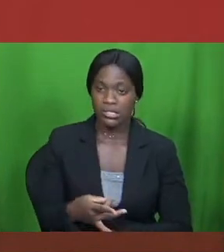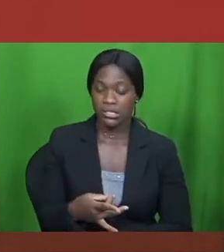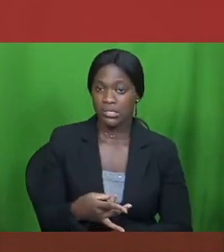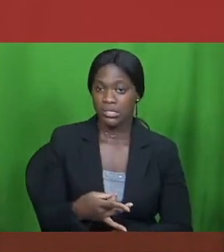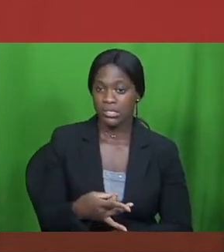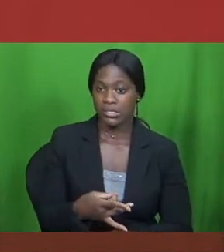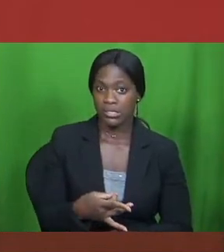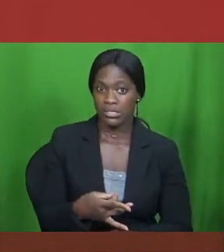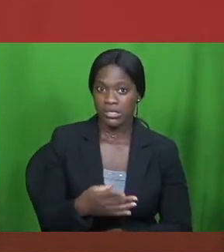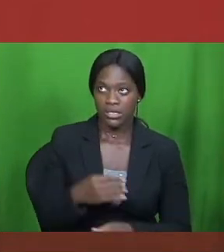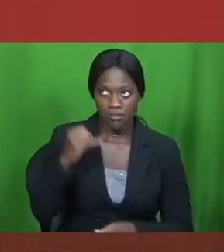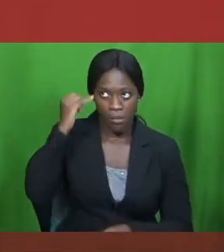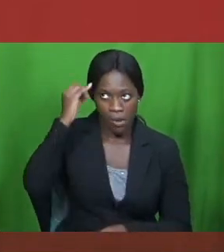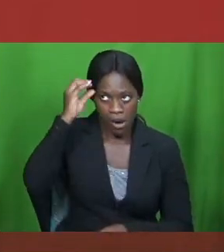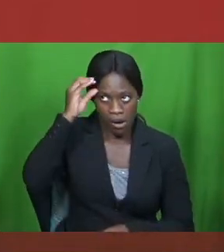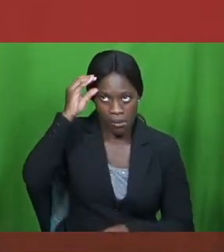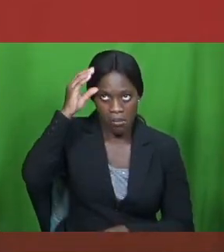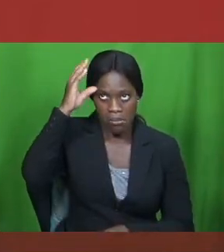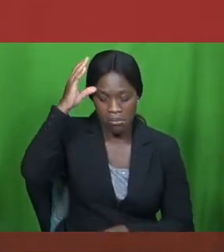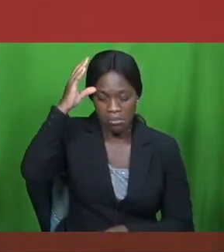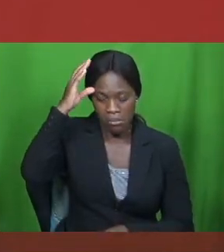and very intelligent.